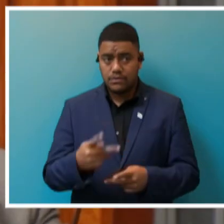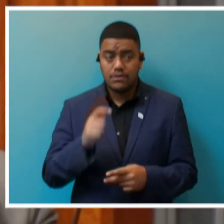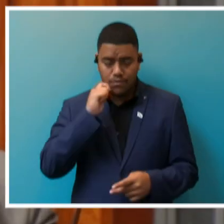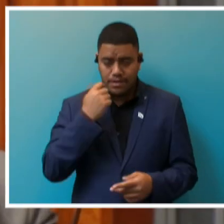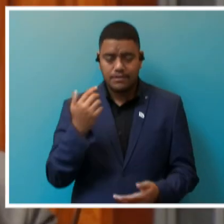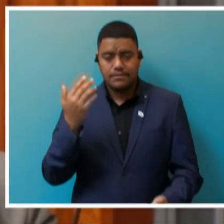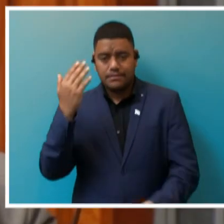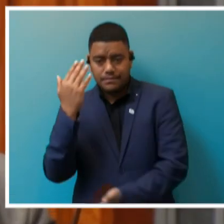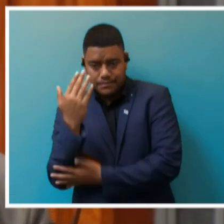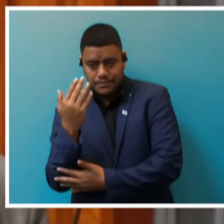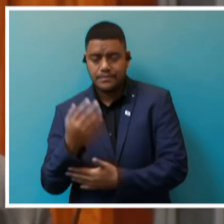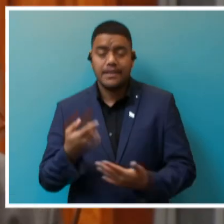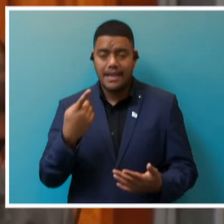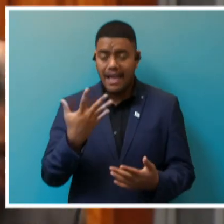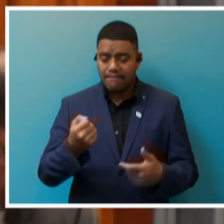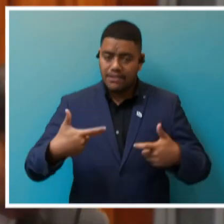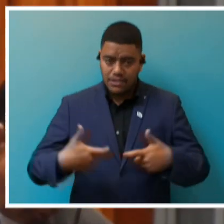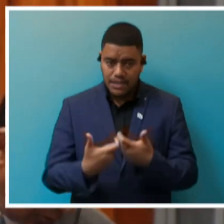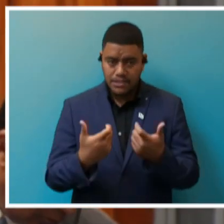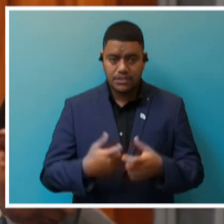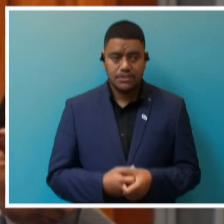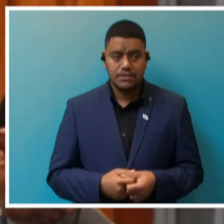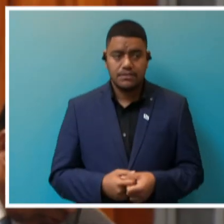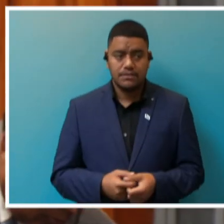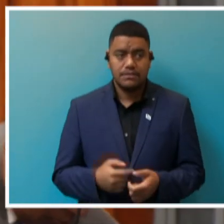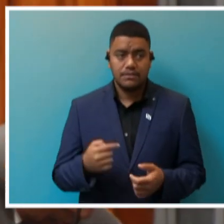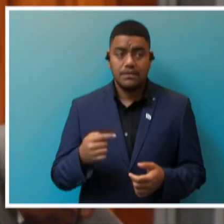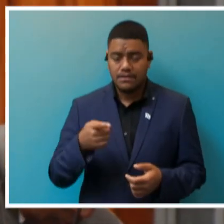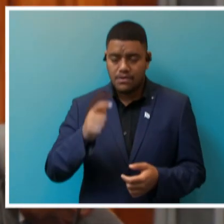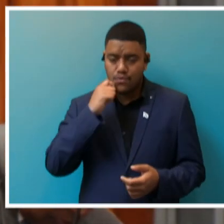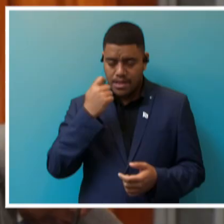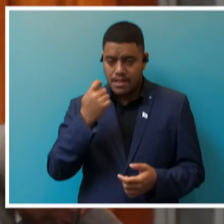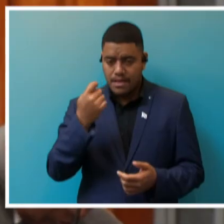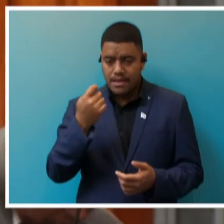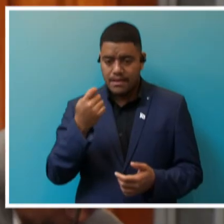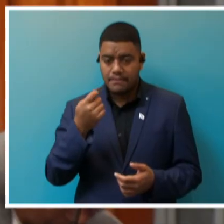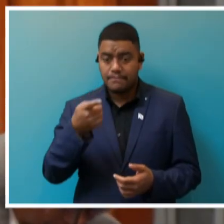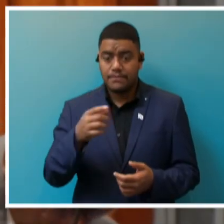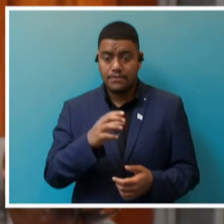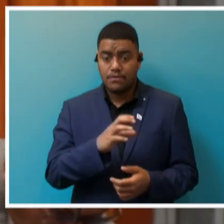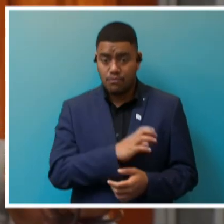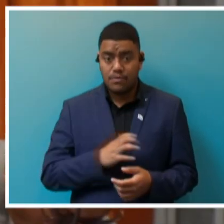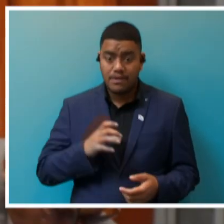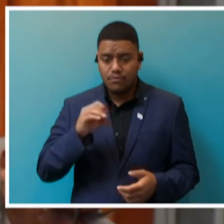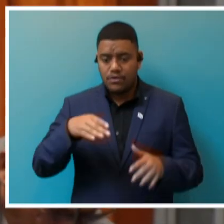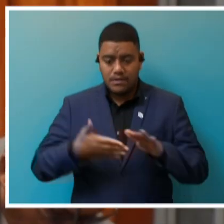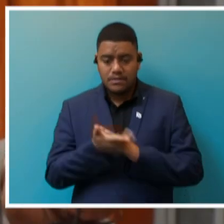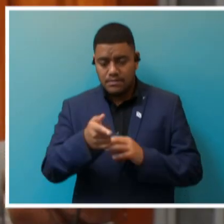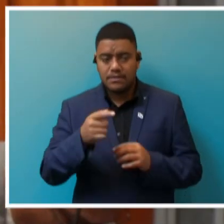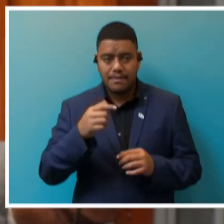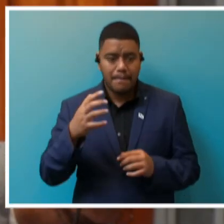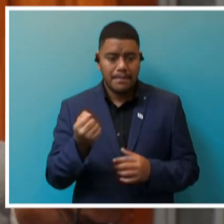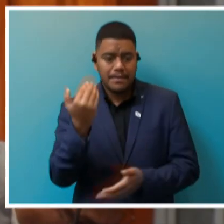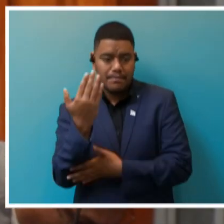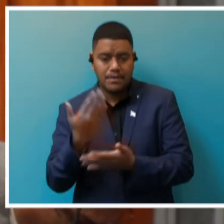reliability challenges. And it would, in effect, place the Commission in a position where it must depend on